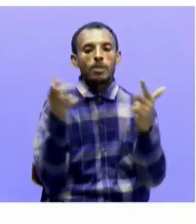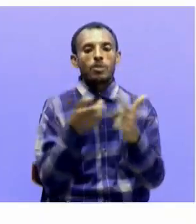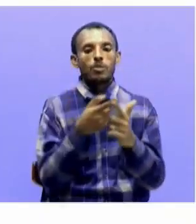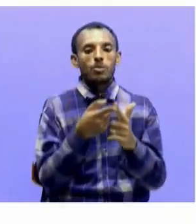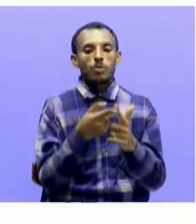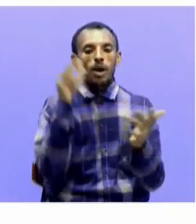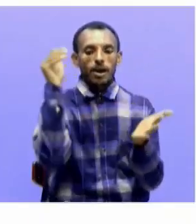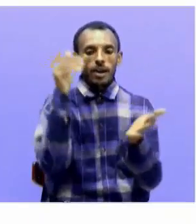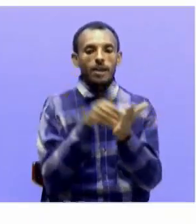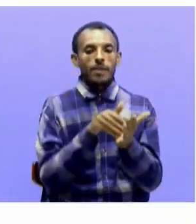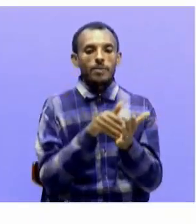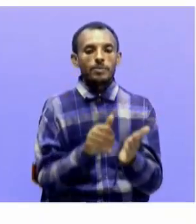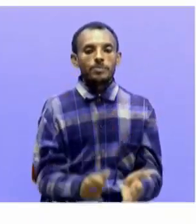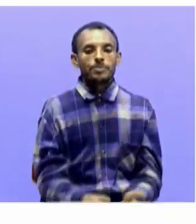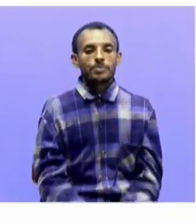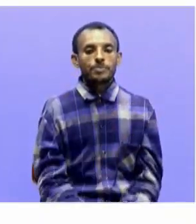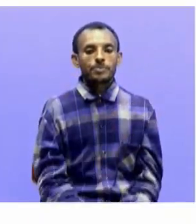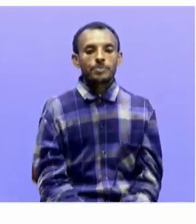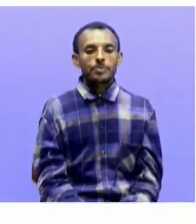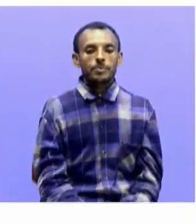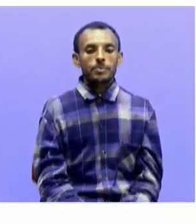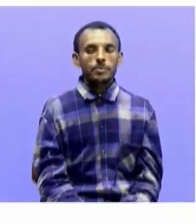Again,